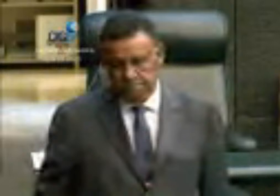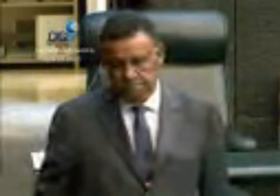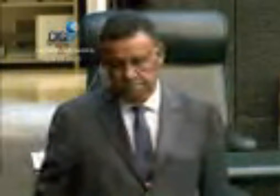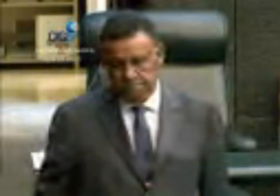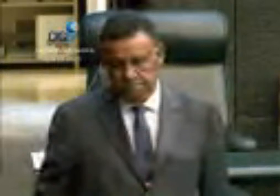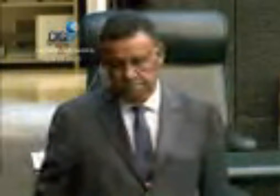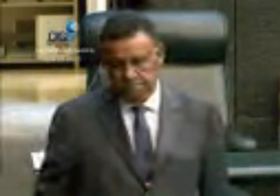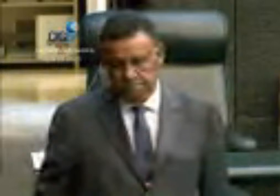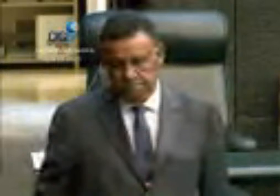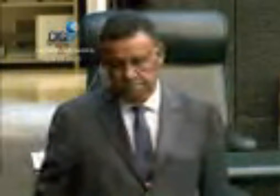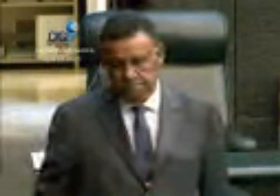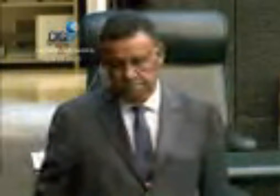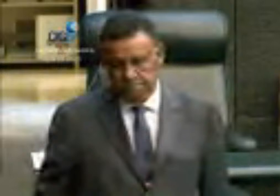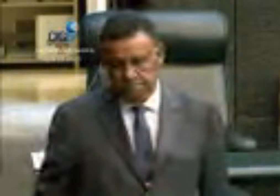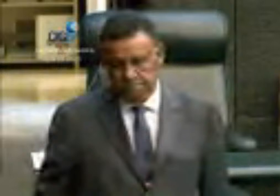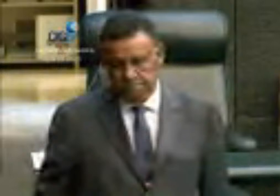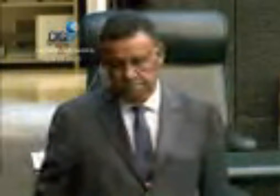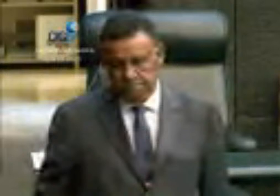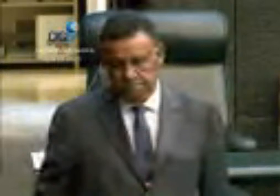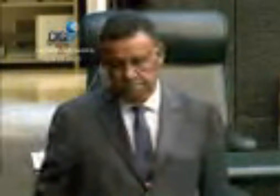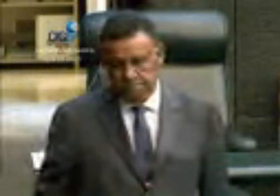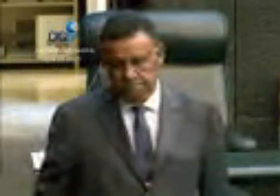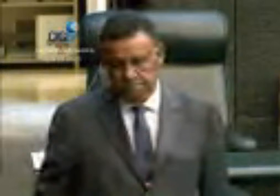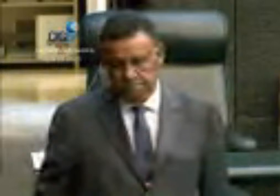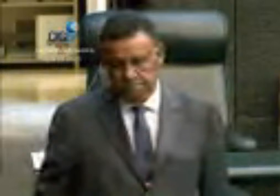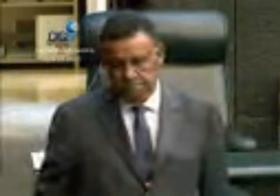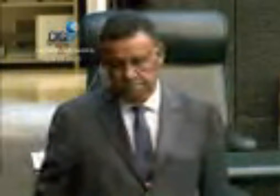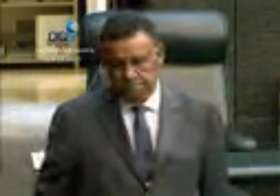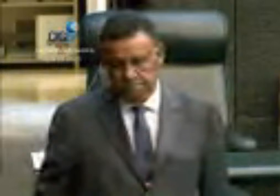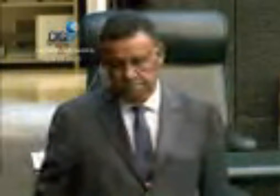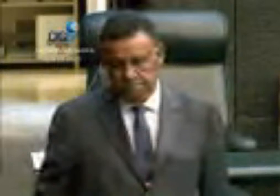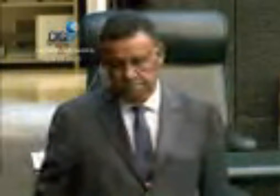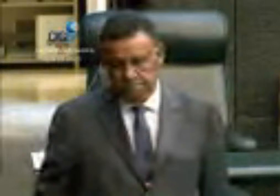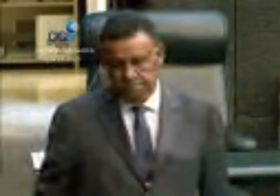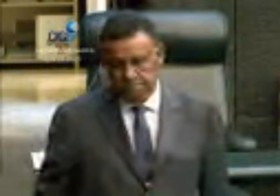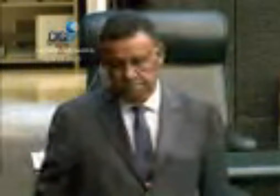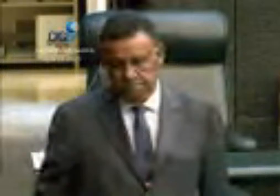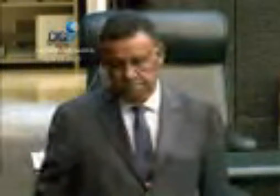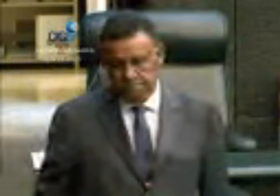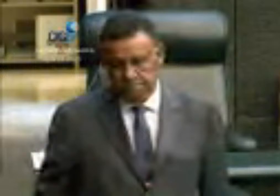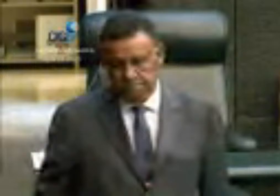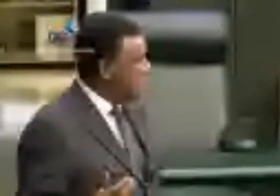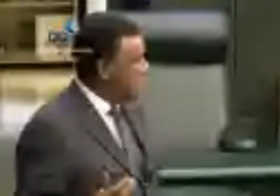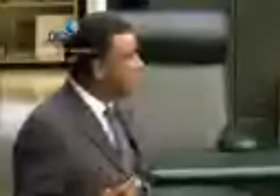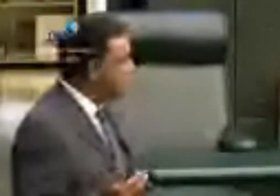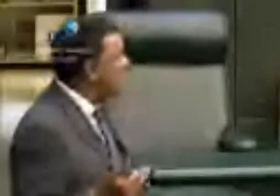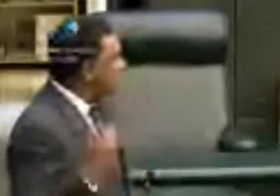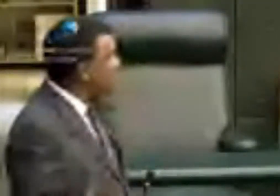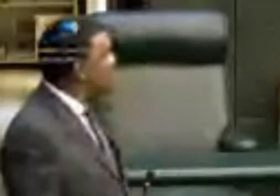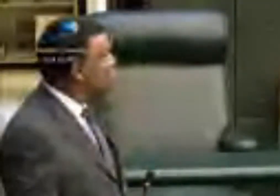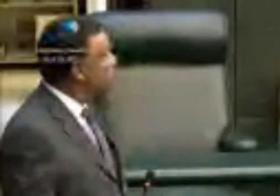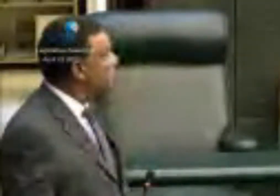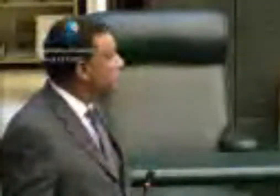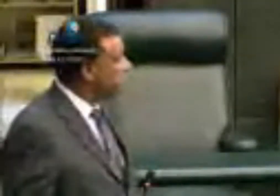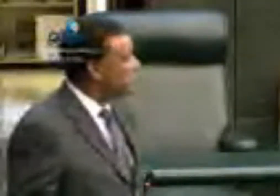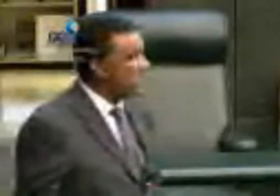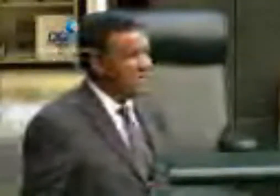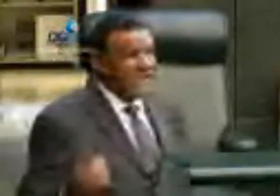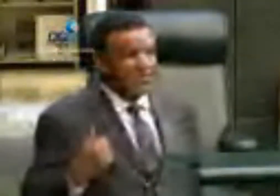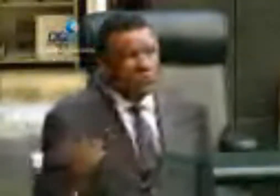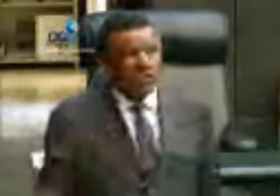here, we're going to test you, it's going to delay you 10, 15 minutes in the airport. That's what we need to